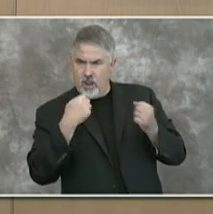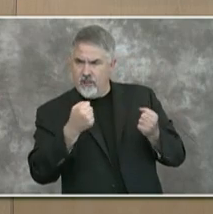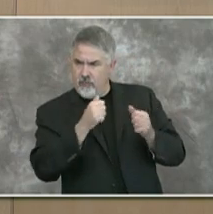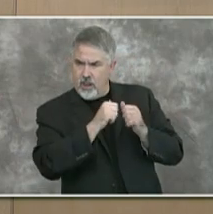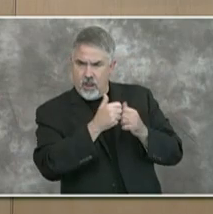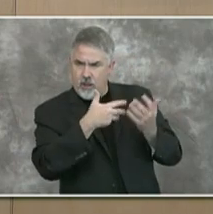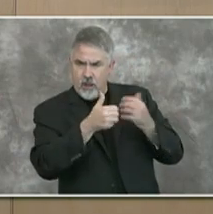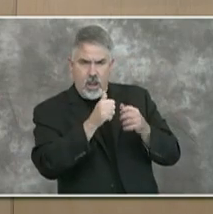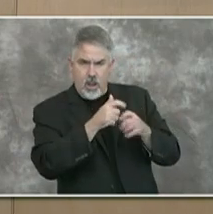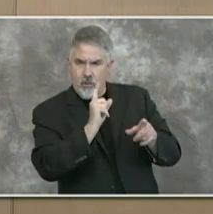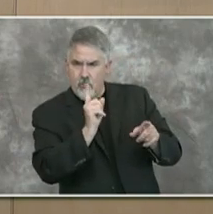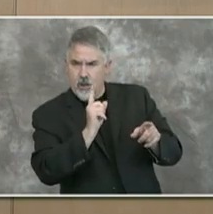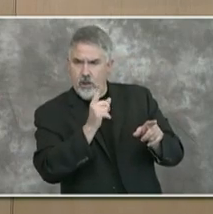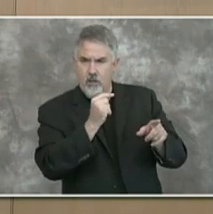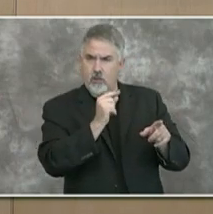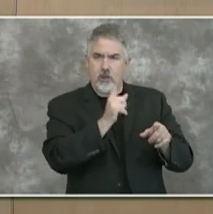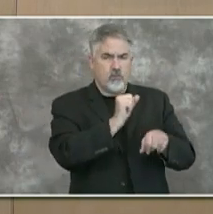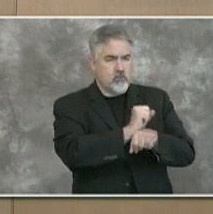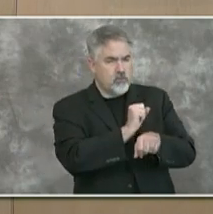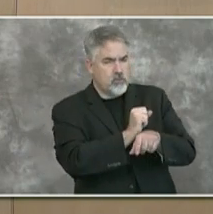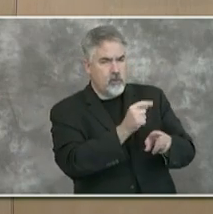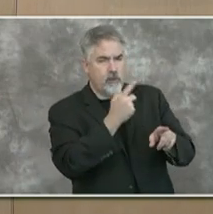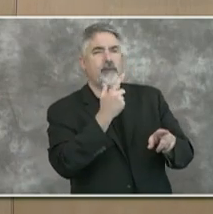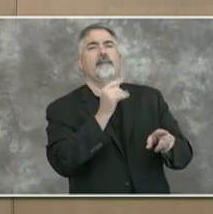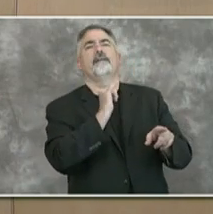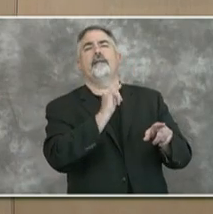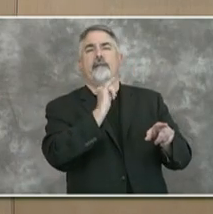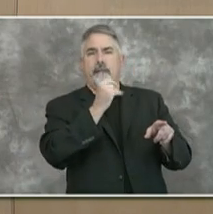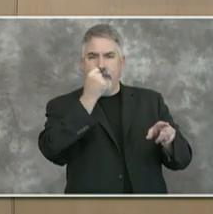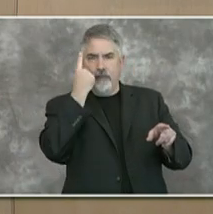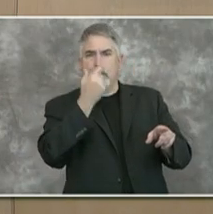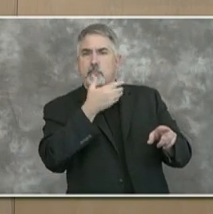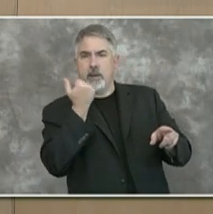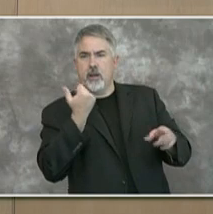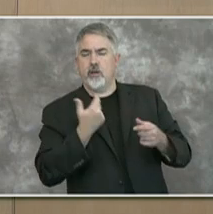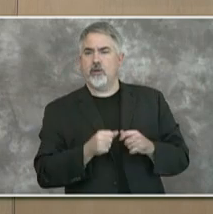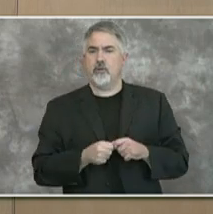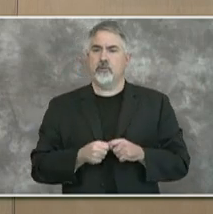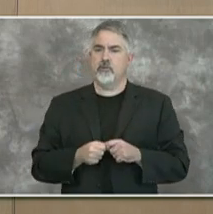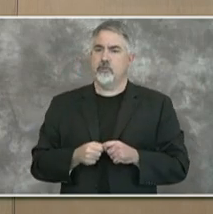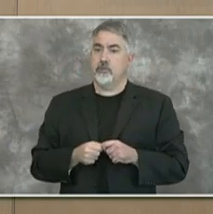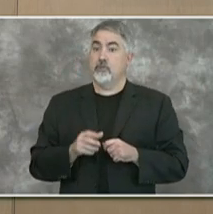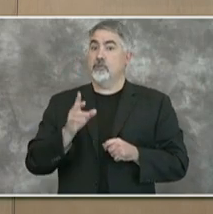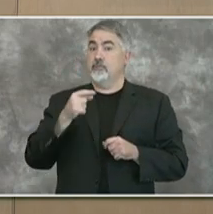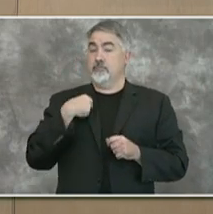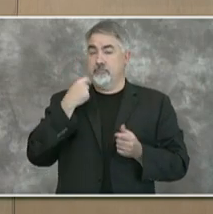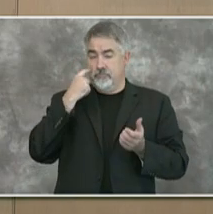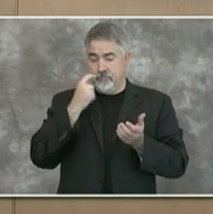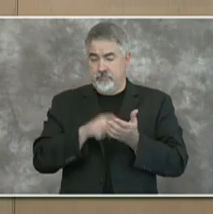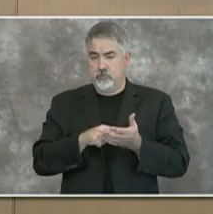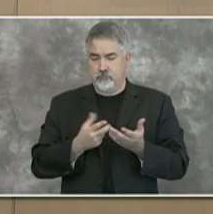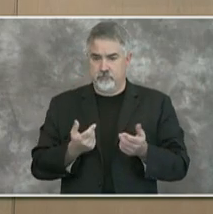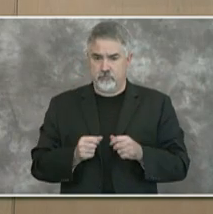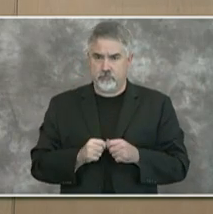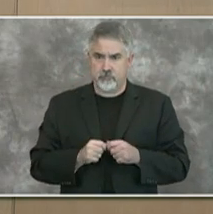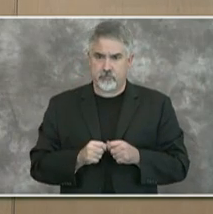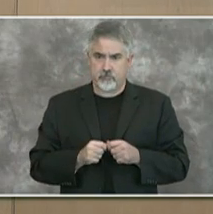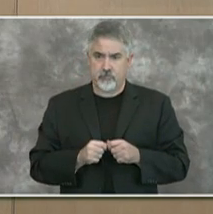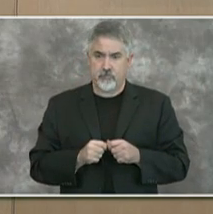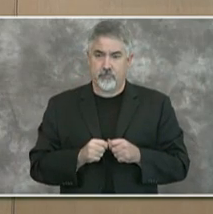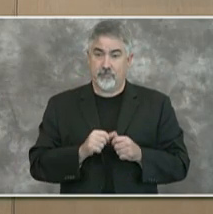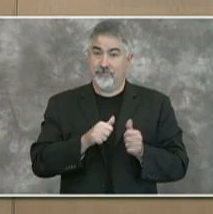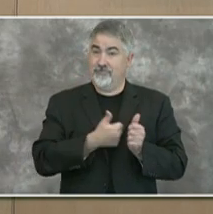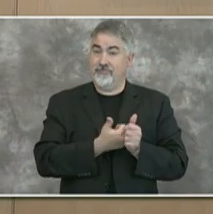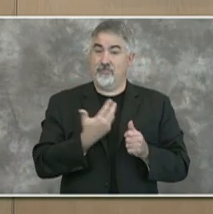sensitive occupation. Having the resources to also determine when an